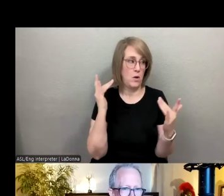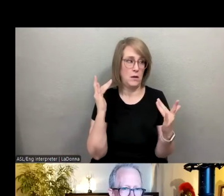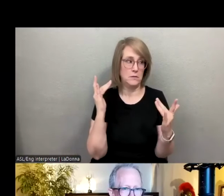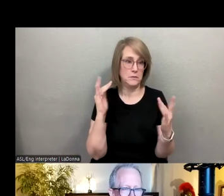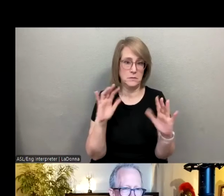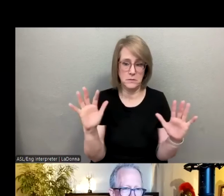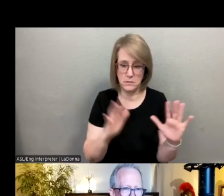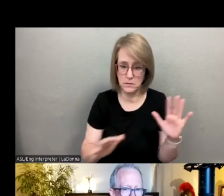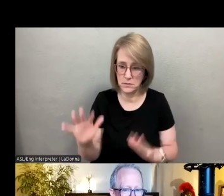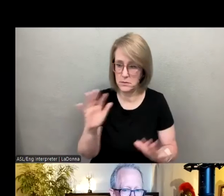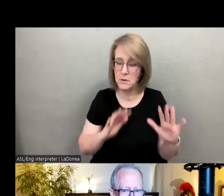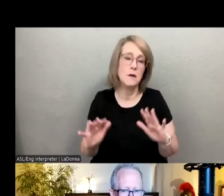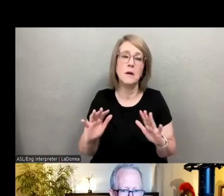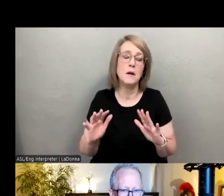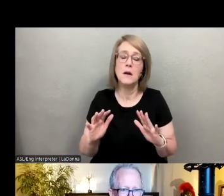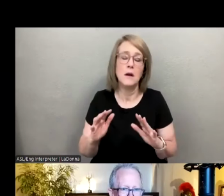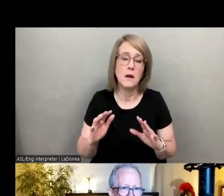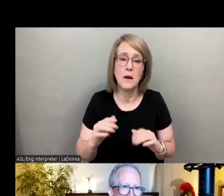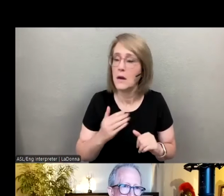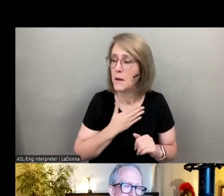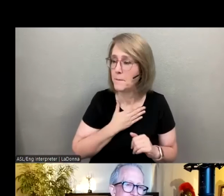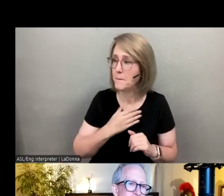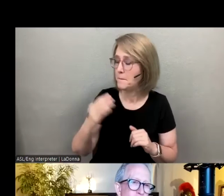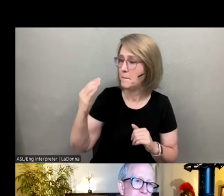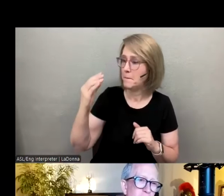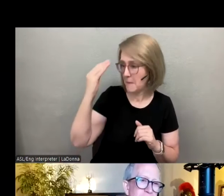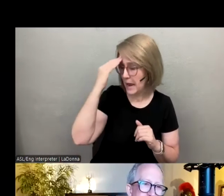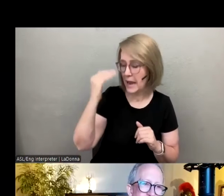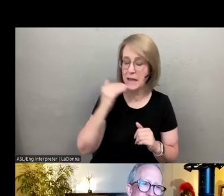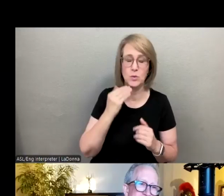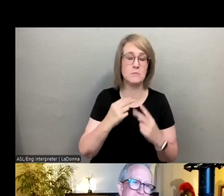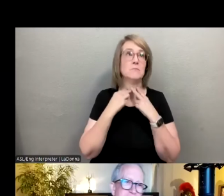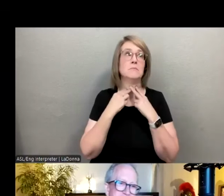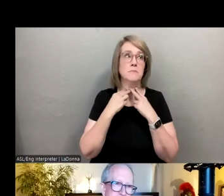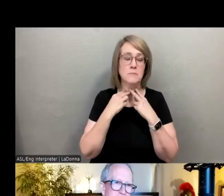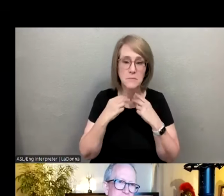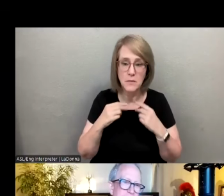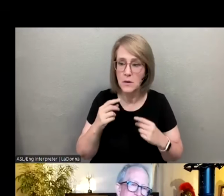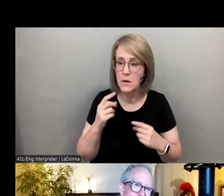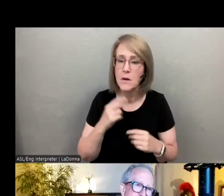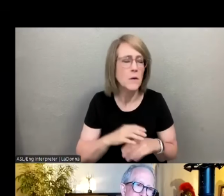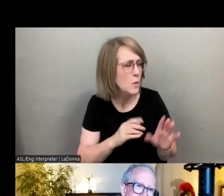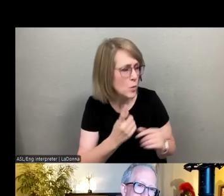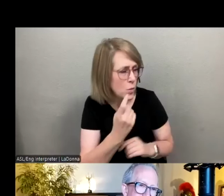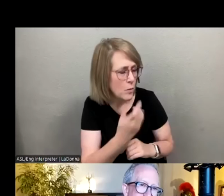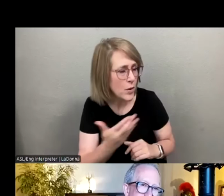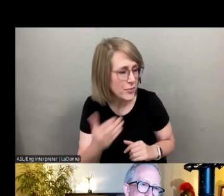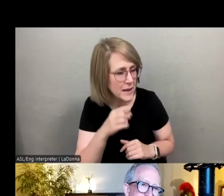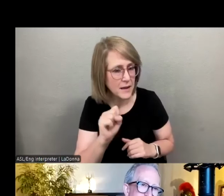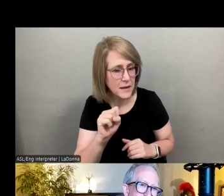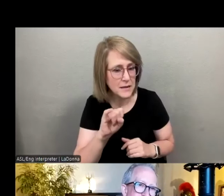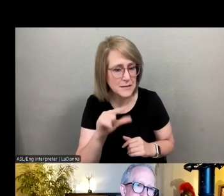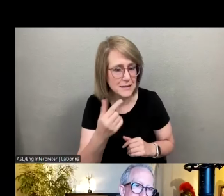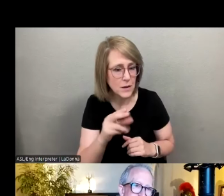it wrapped my head in knots for a long time. One more thing I want to ask you about, Silouan. You and I, obviously, we did the Moving